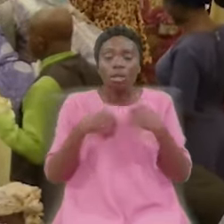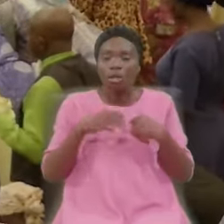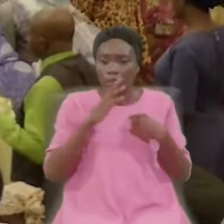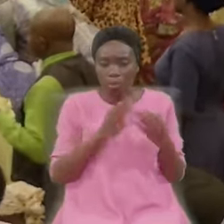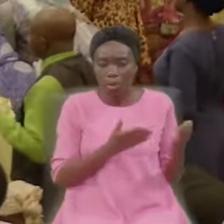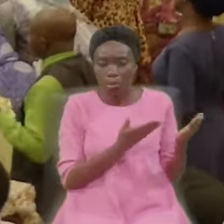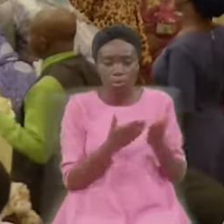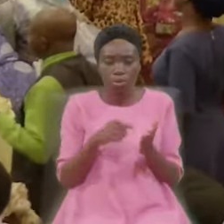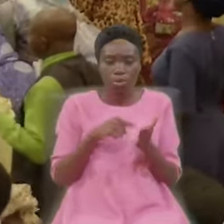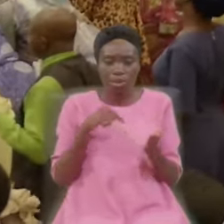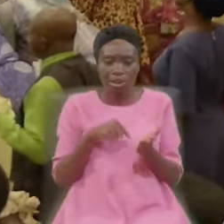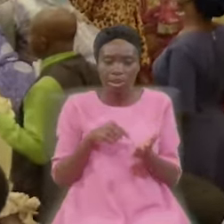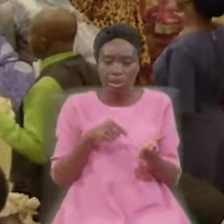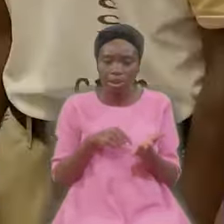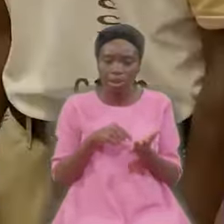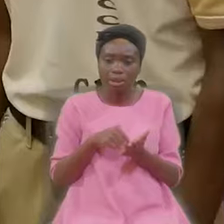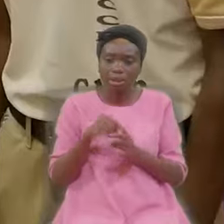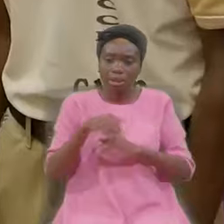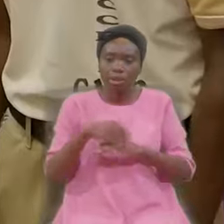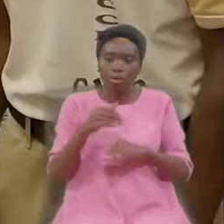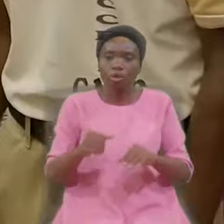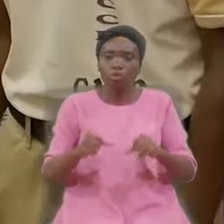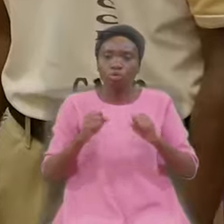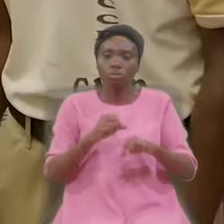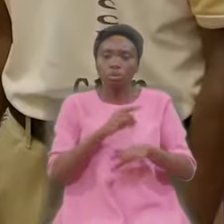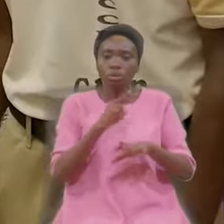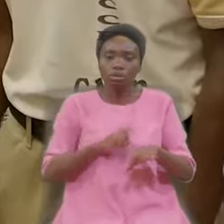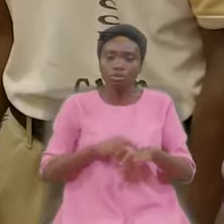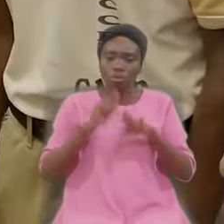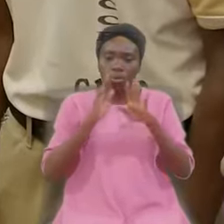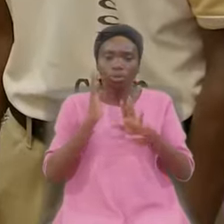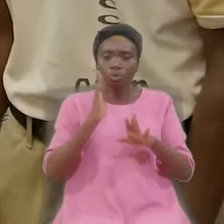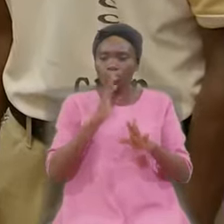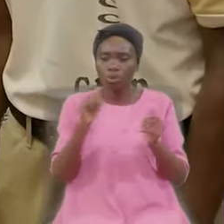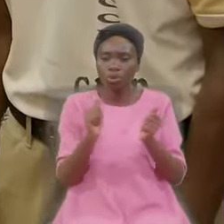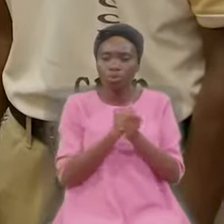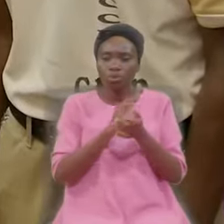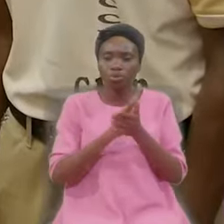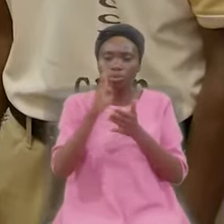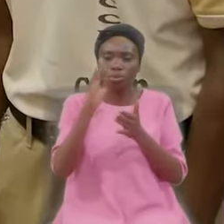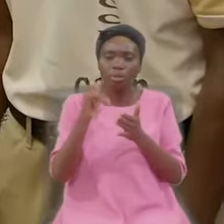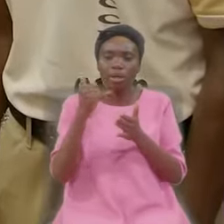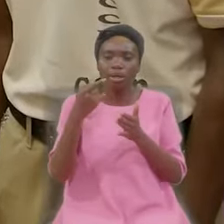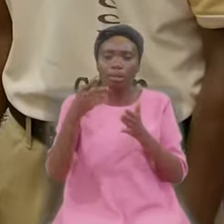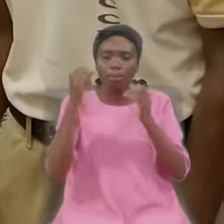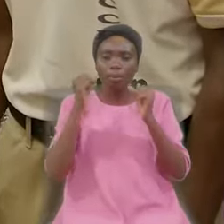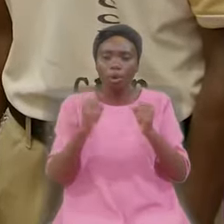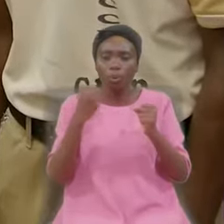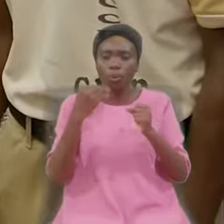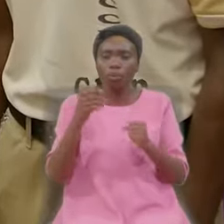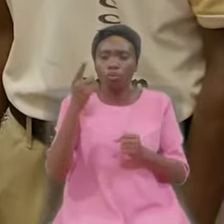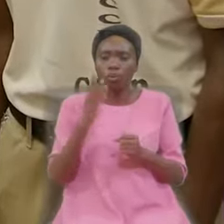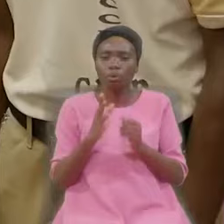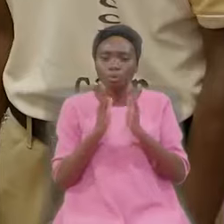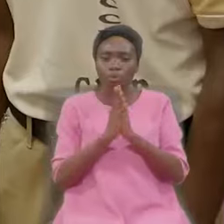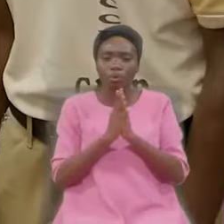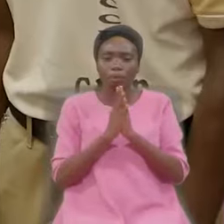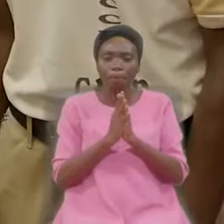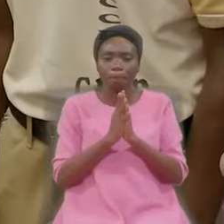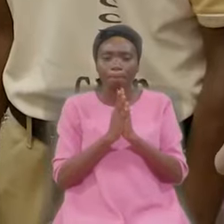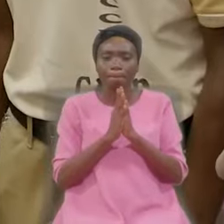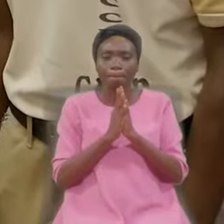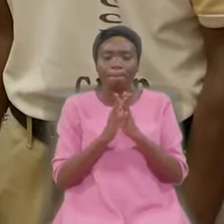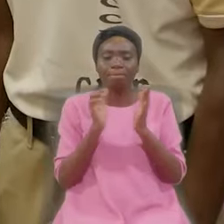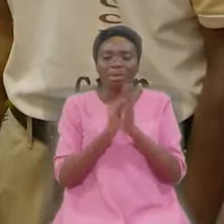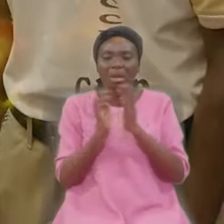night of supernatural wonders will be destroyed by the power of God. In the name of Jesus, pray.